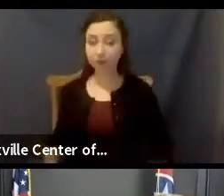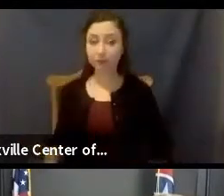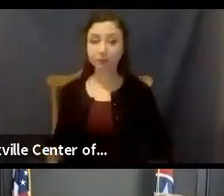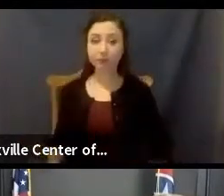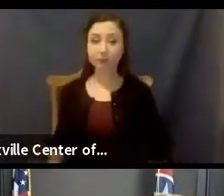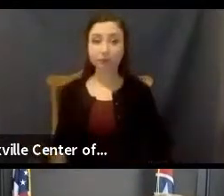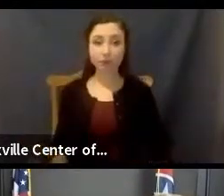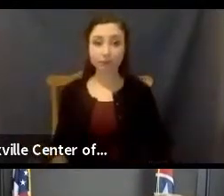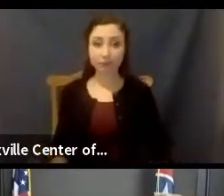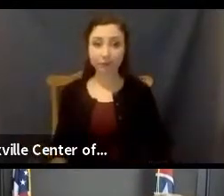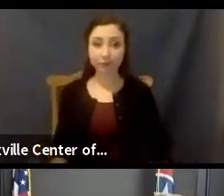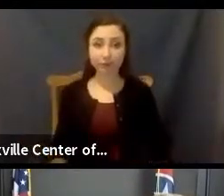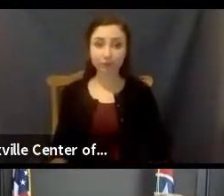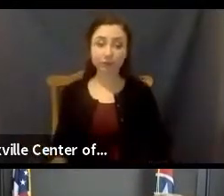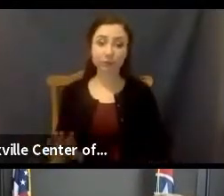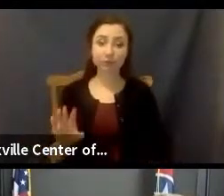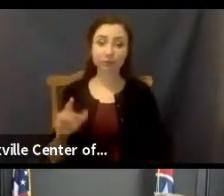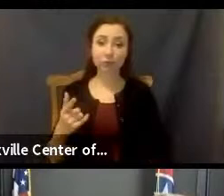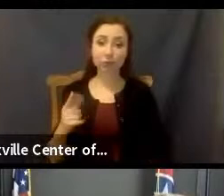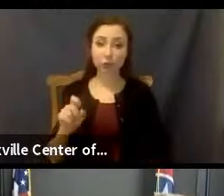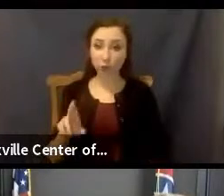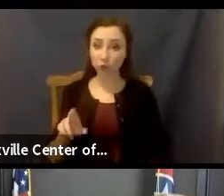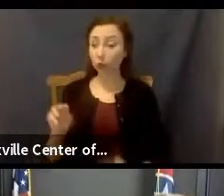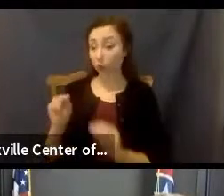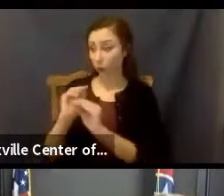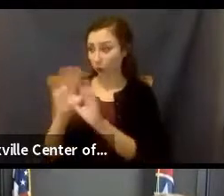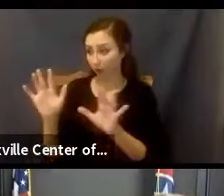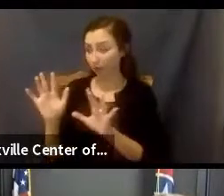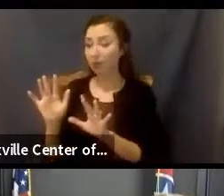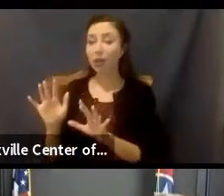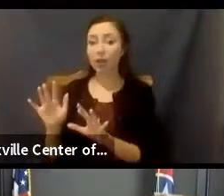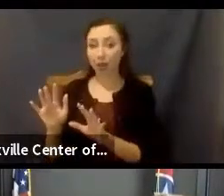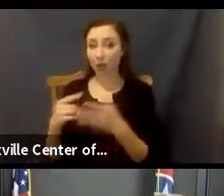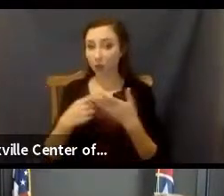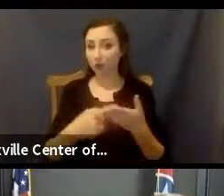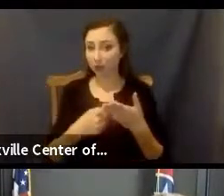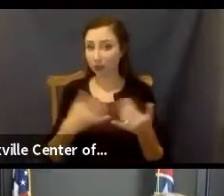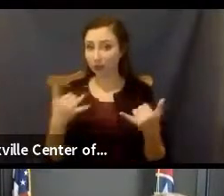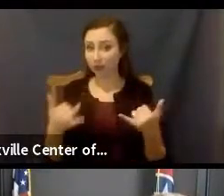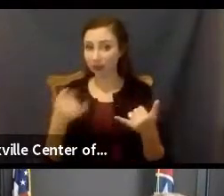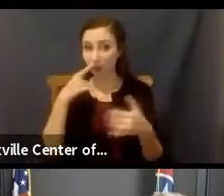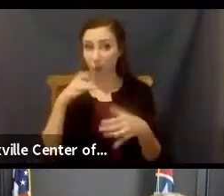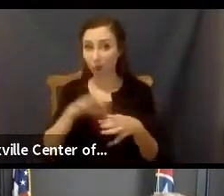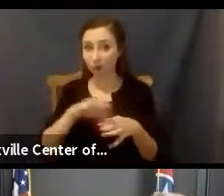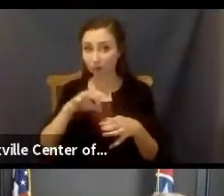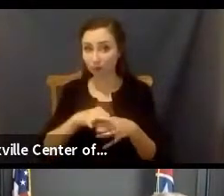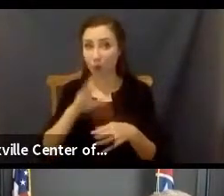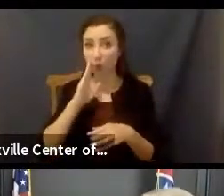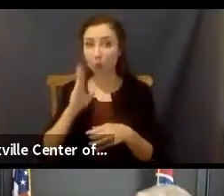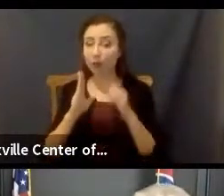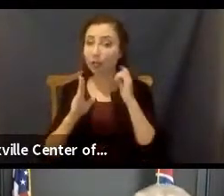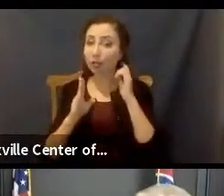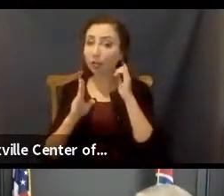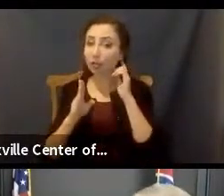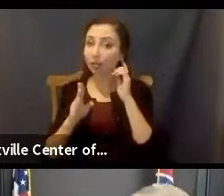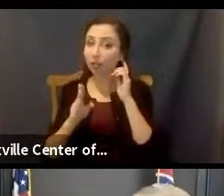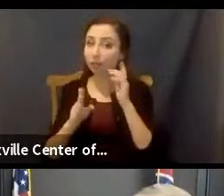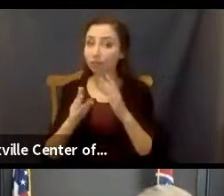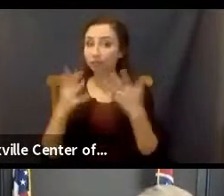So to clarify, Dr. O'Brien, the one we are discussing for vote is going to sunset in 2